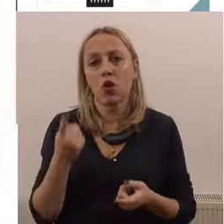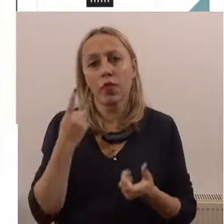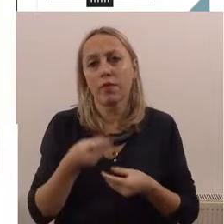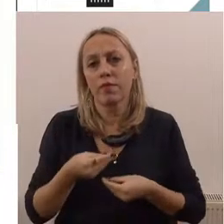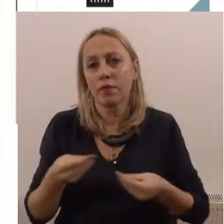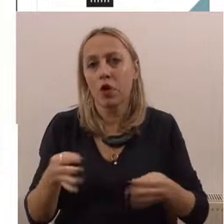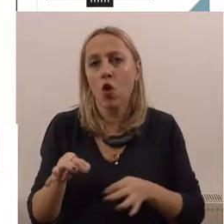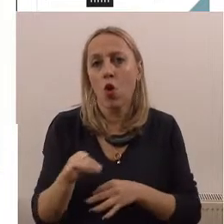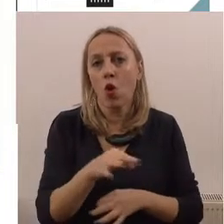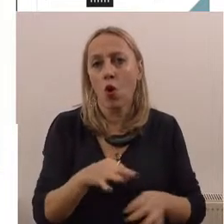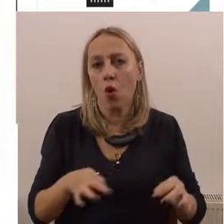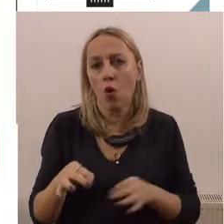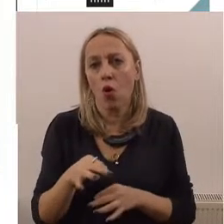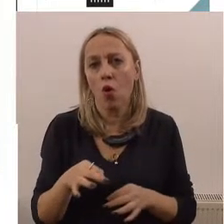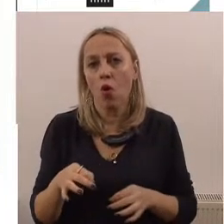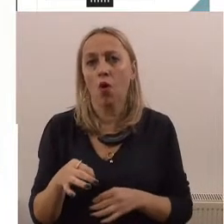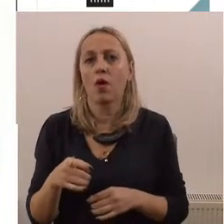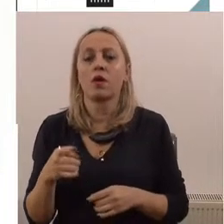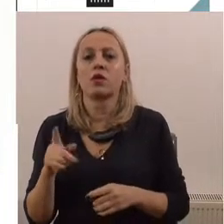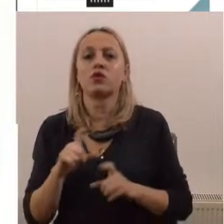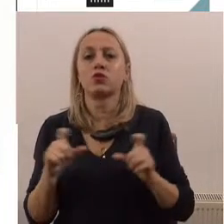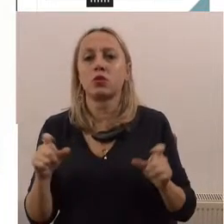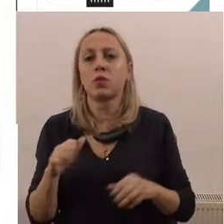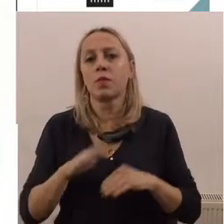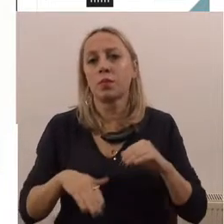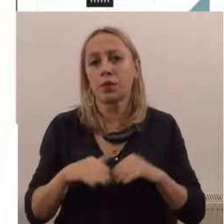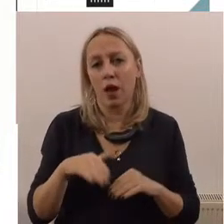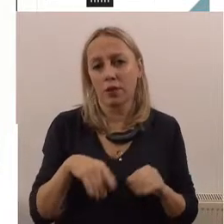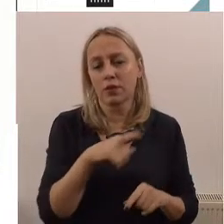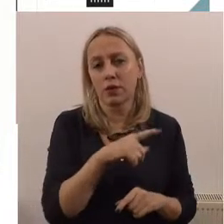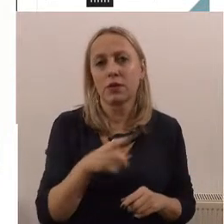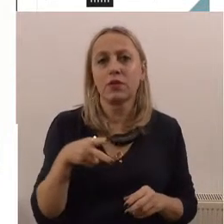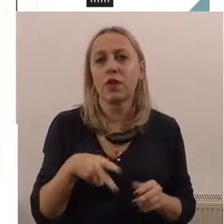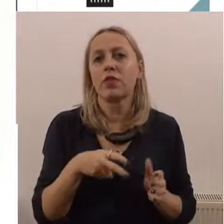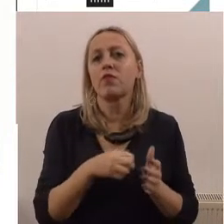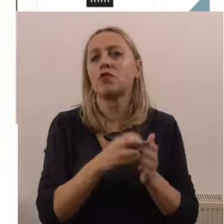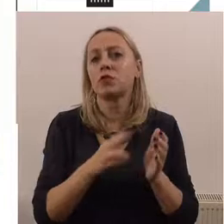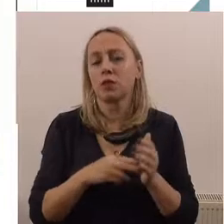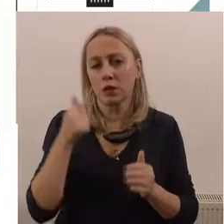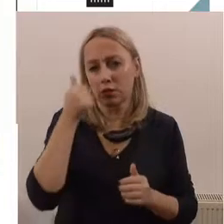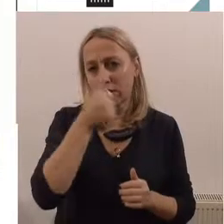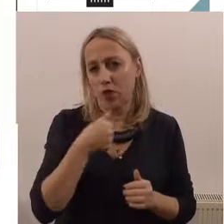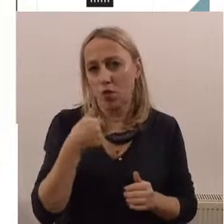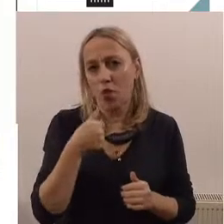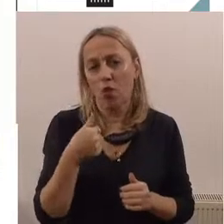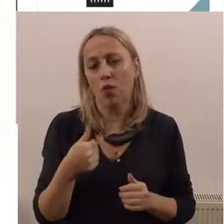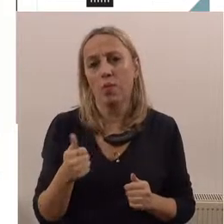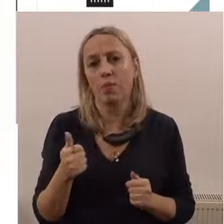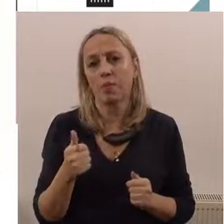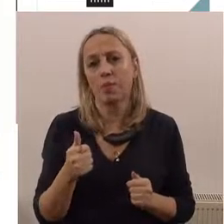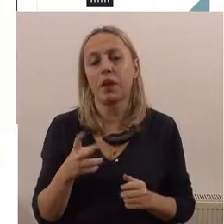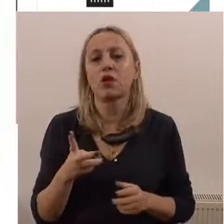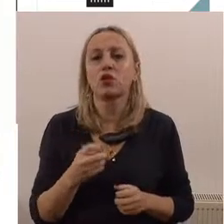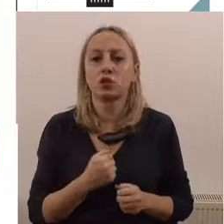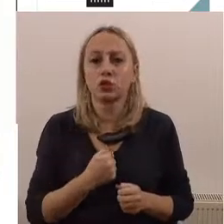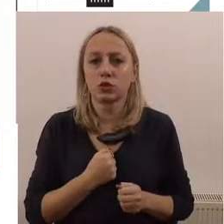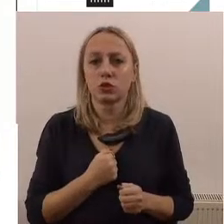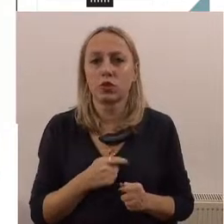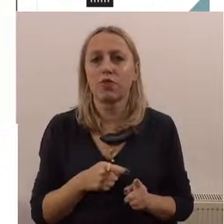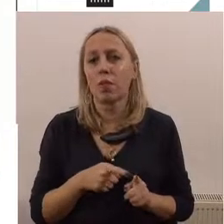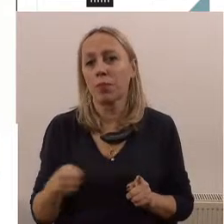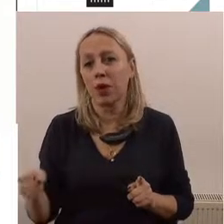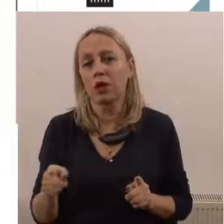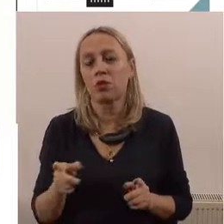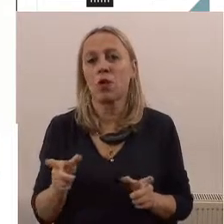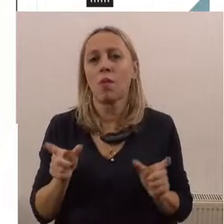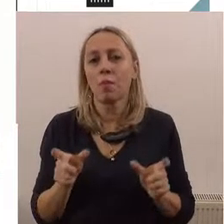And I also would like to inform you about the Summer School of Inclusive Practices that has been running since 2018 in